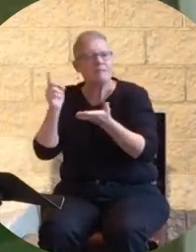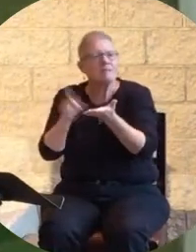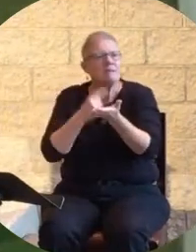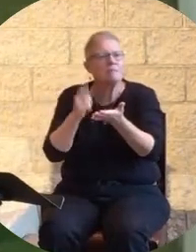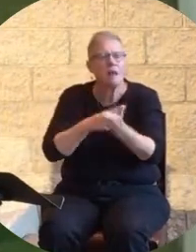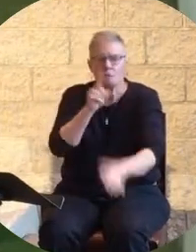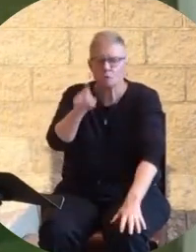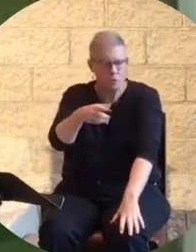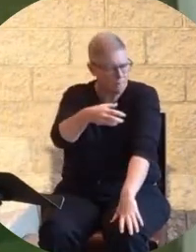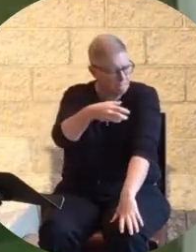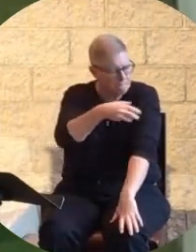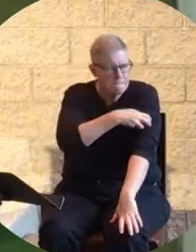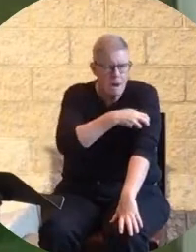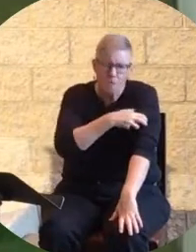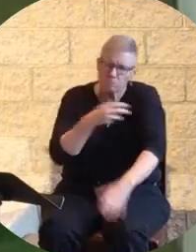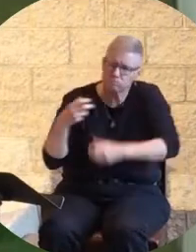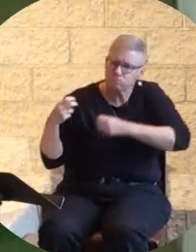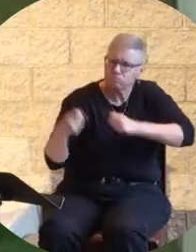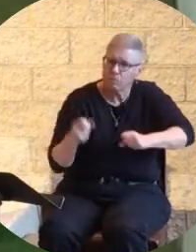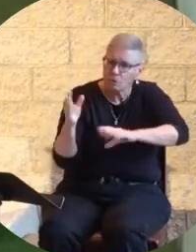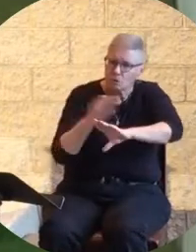to move people to action.